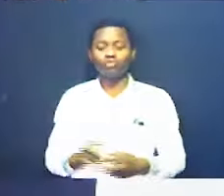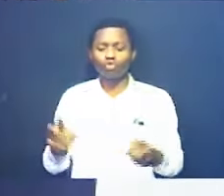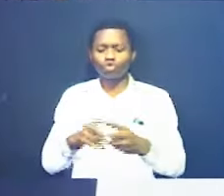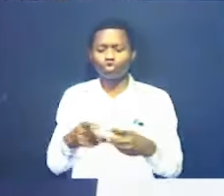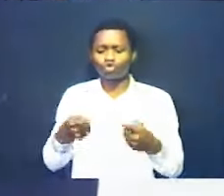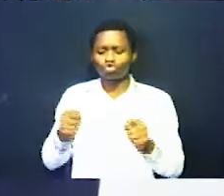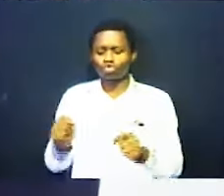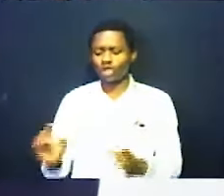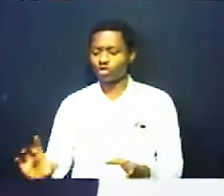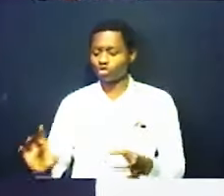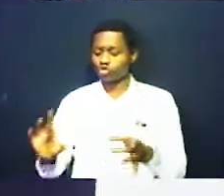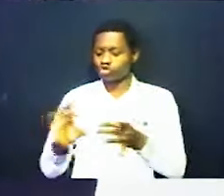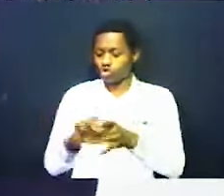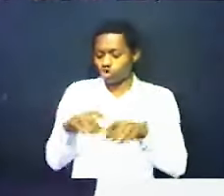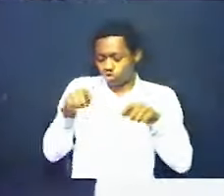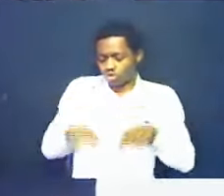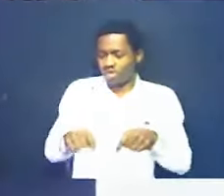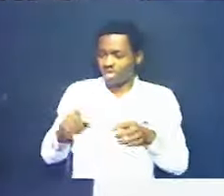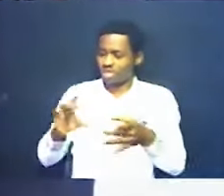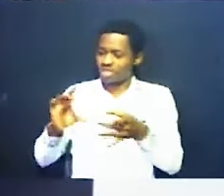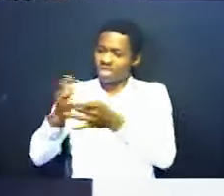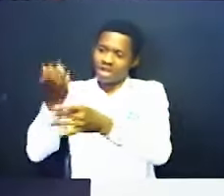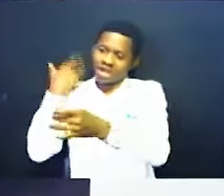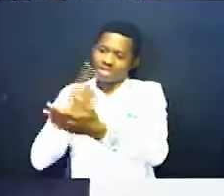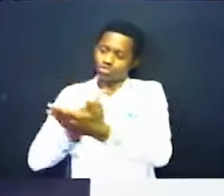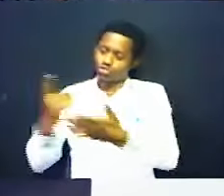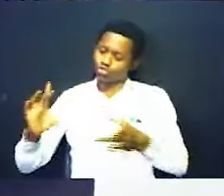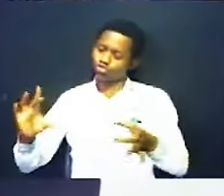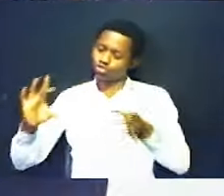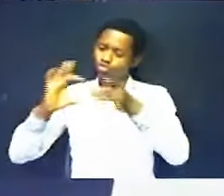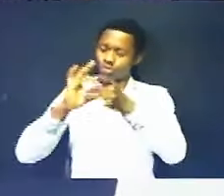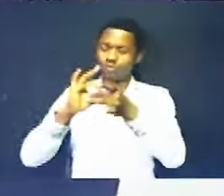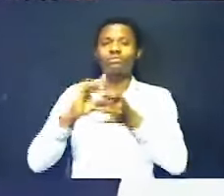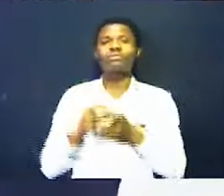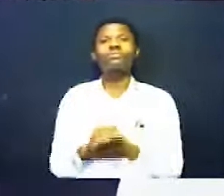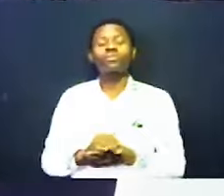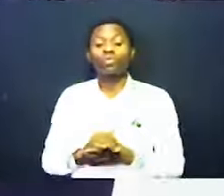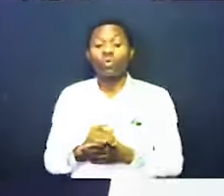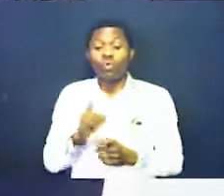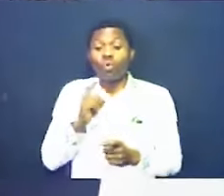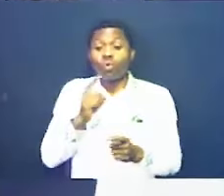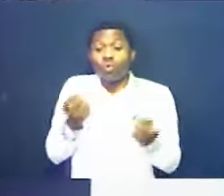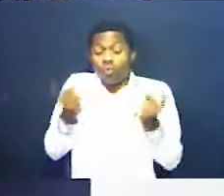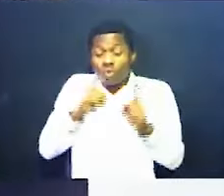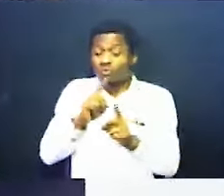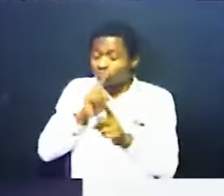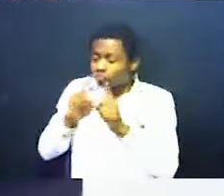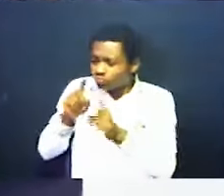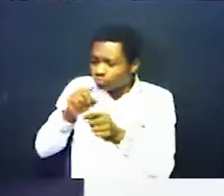week. So, when we talk about discipline,